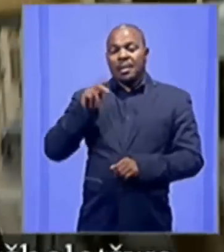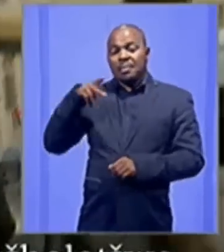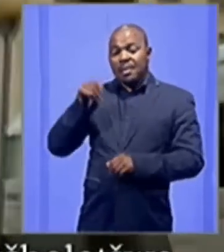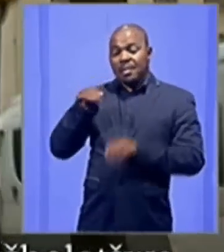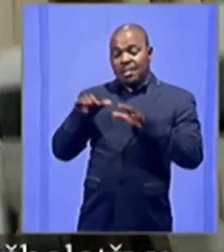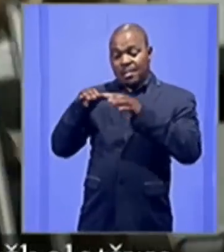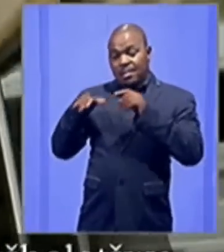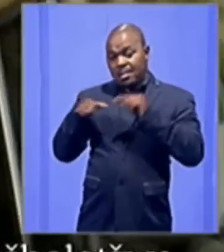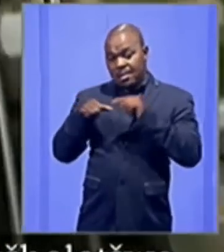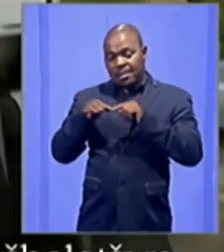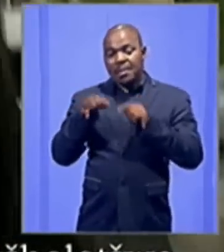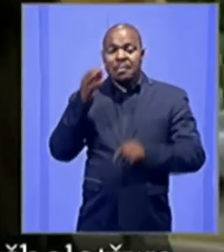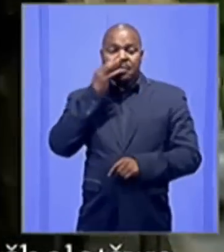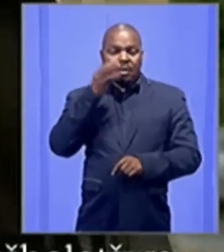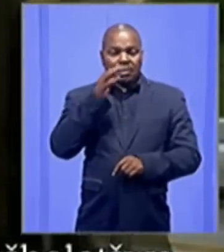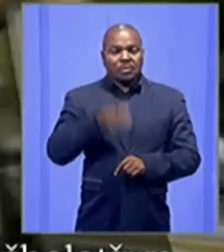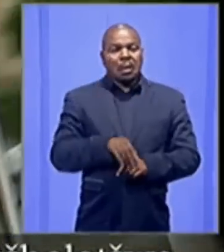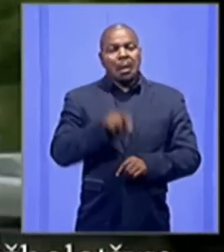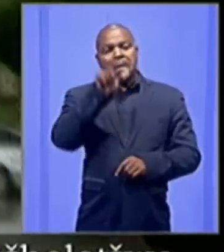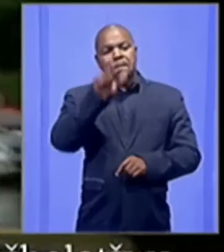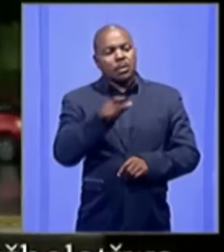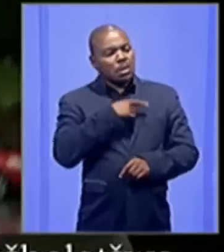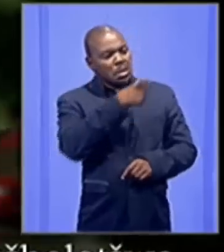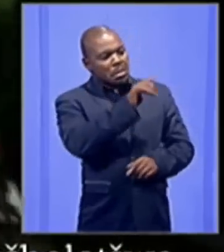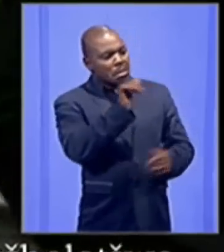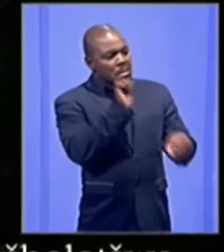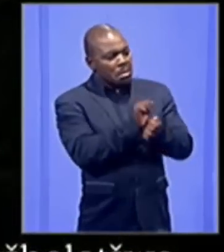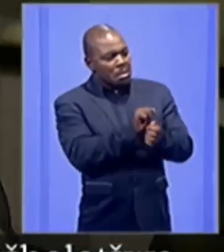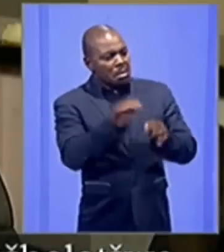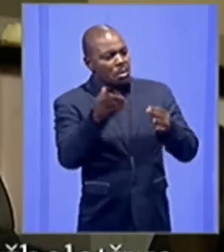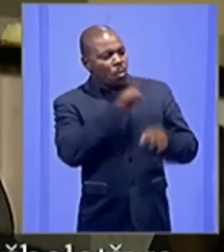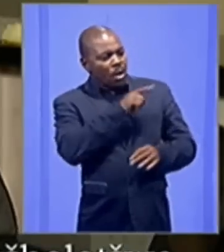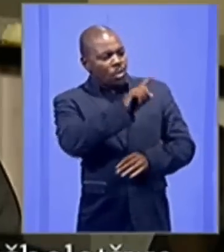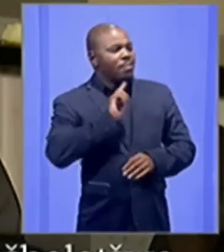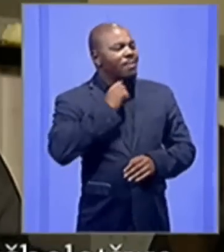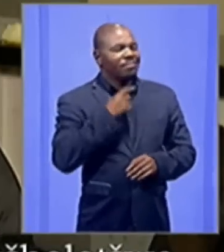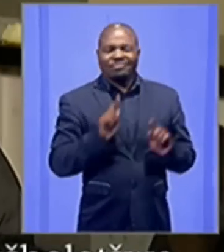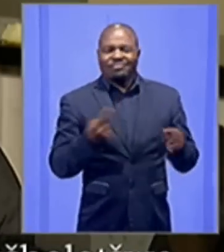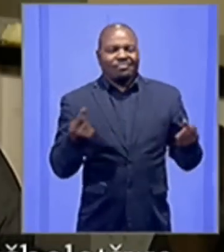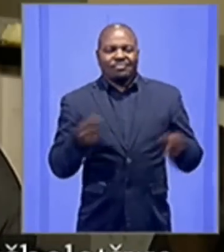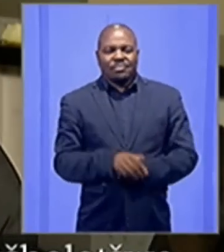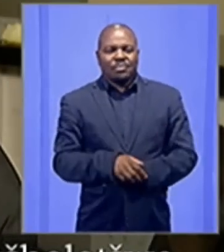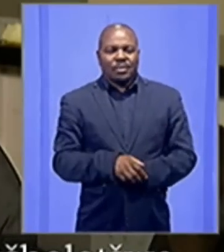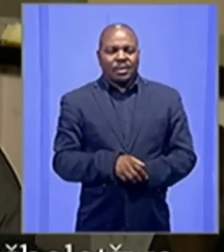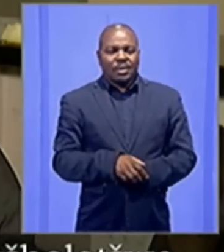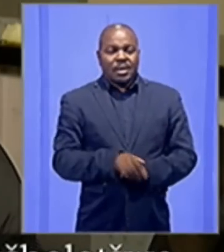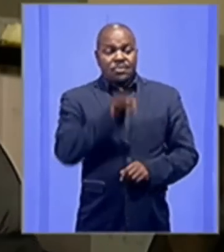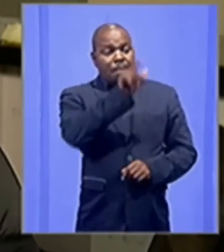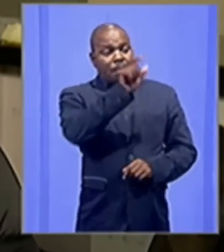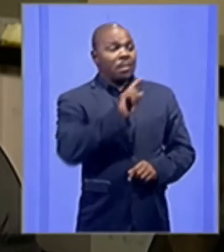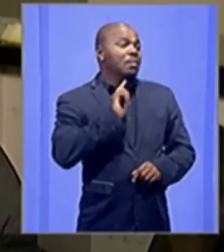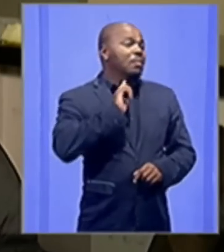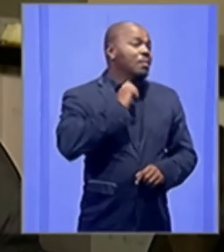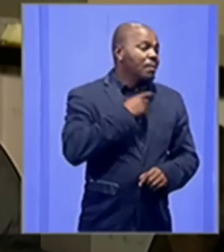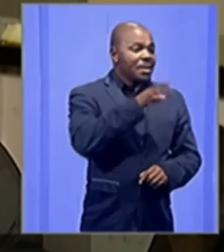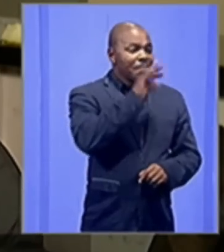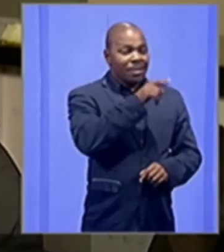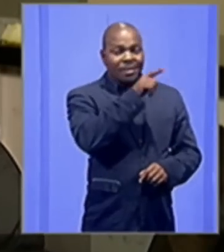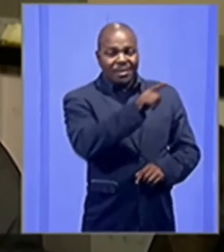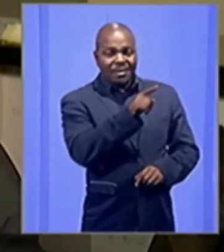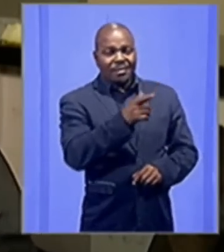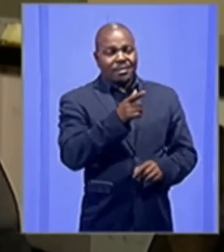bosetšhaba NPA ba re ga go motho a ka pharwago ka molato wa go bolela maaka. You cannot be charged for lying. Lying is not an offense, not unless